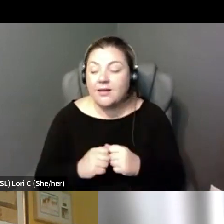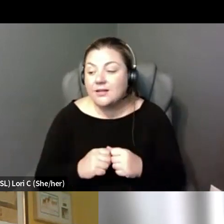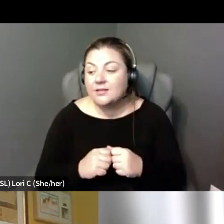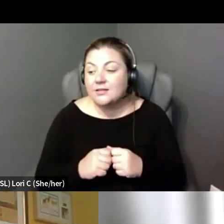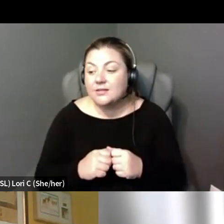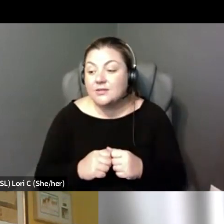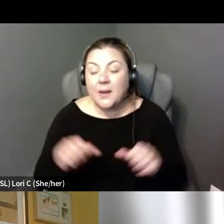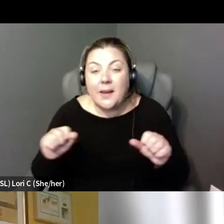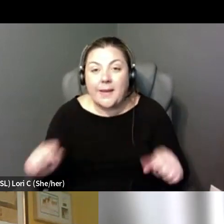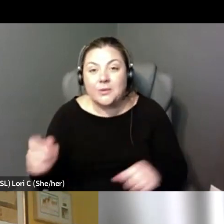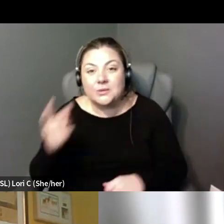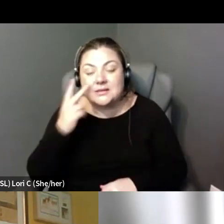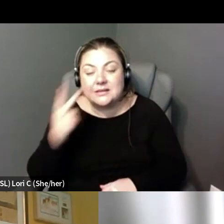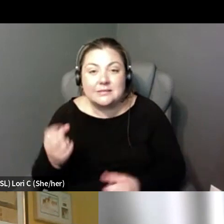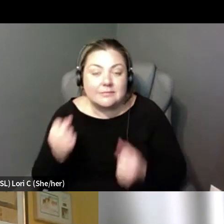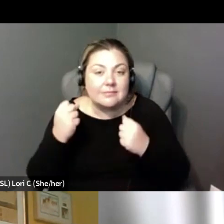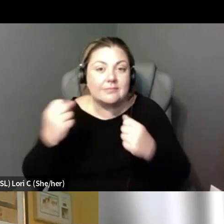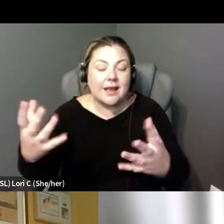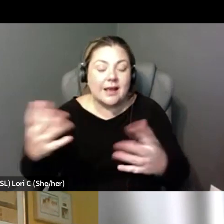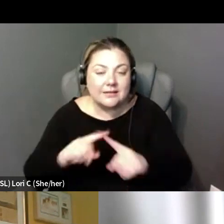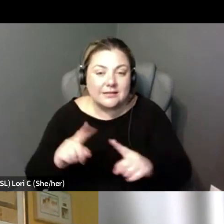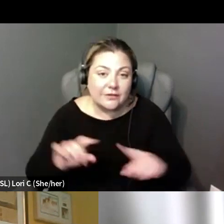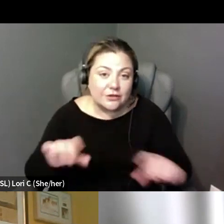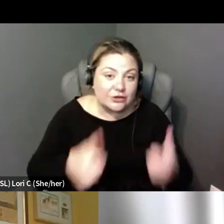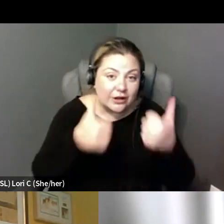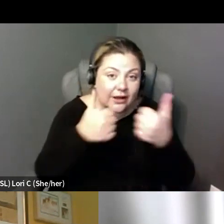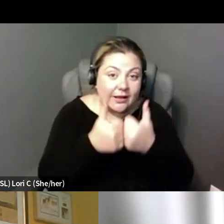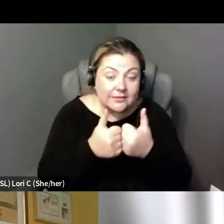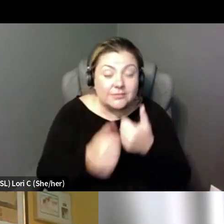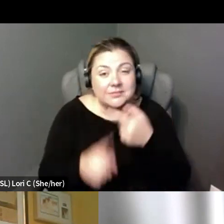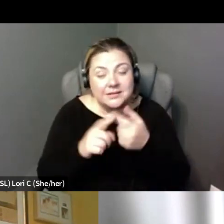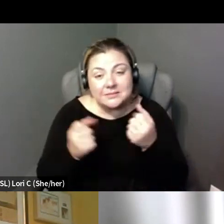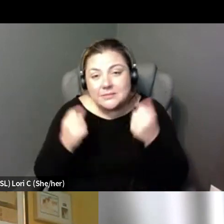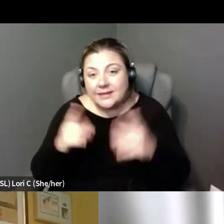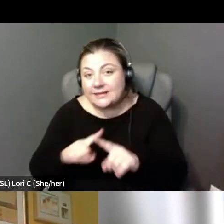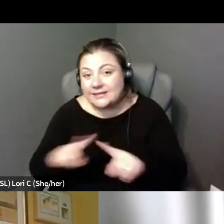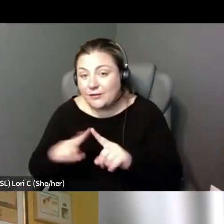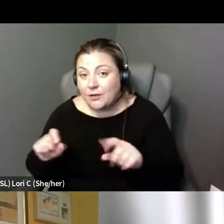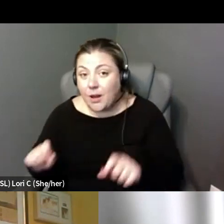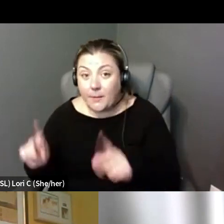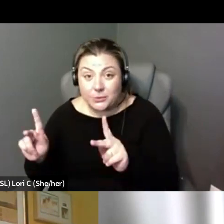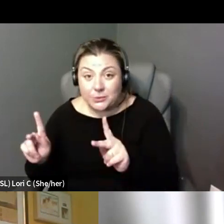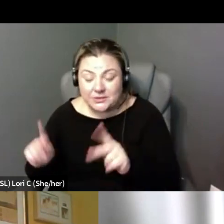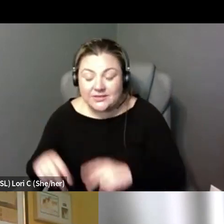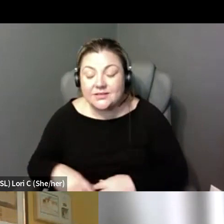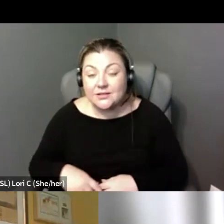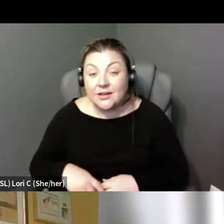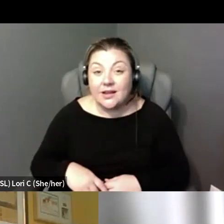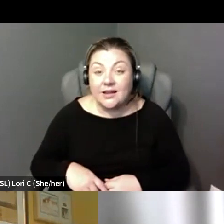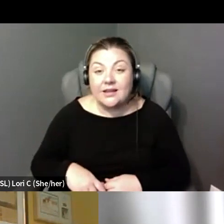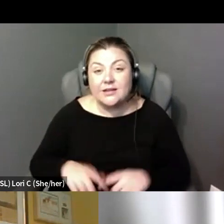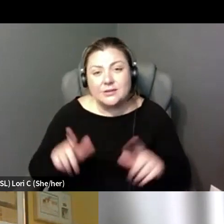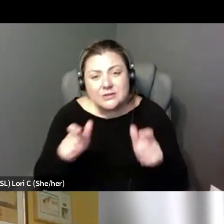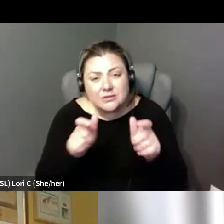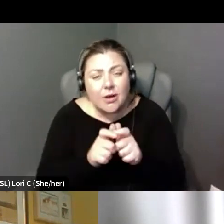opportunities and challenges is that very thing, like the different ways that communities define themselves and show